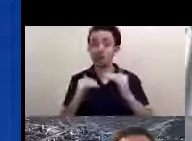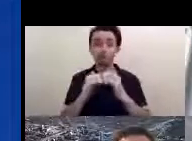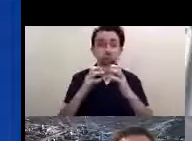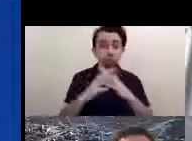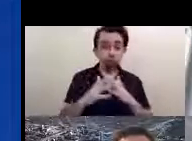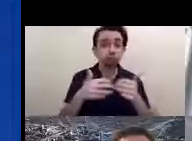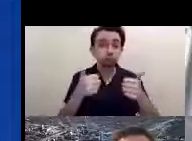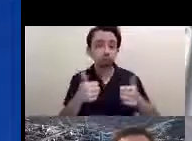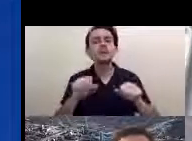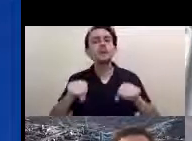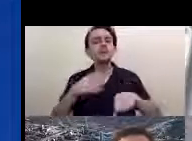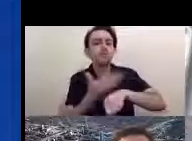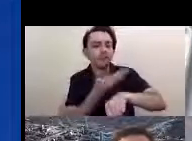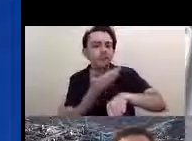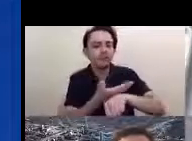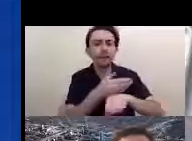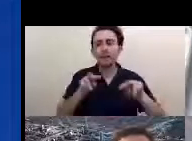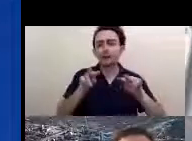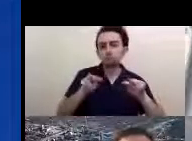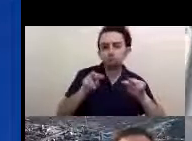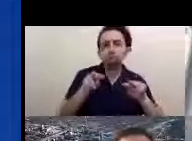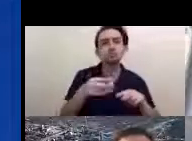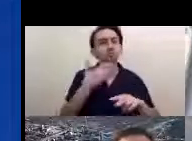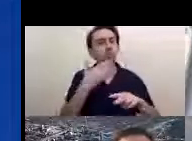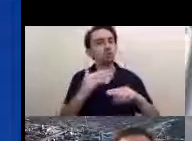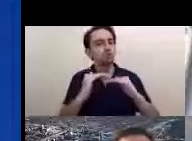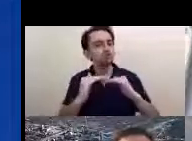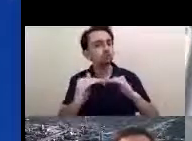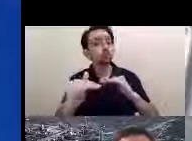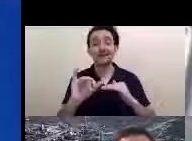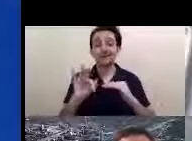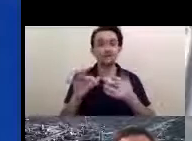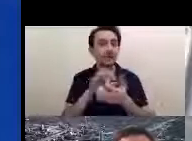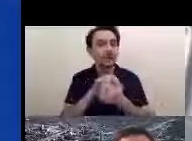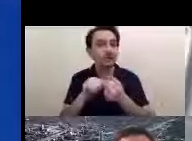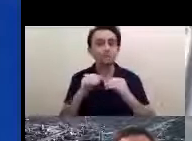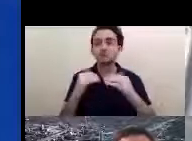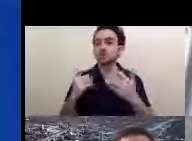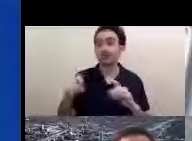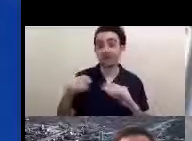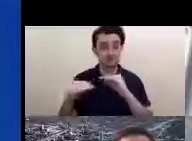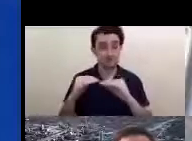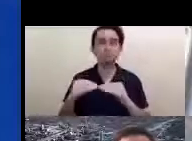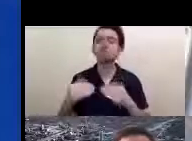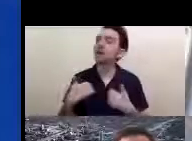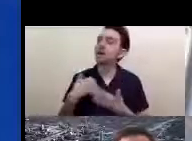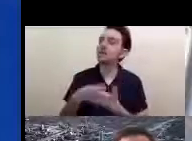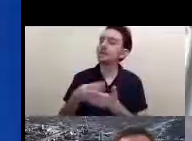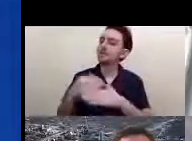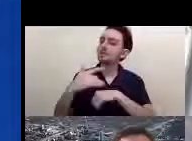form. And, if it's damaged by chance or there's a need to, need to fix it, that we have the dollars and resources, and that we protect